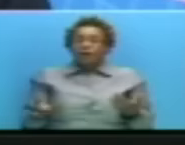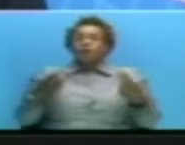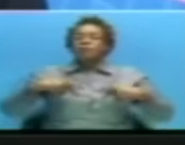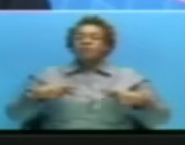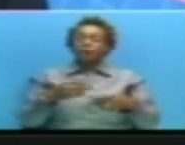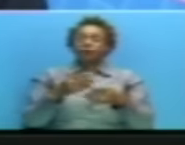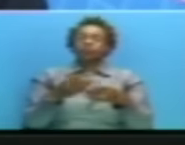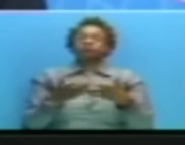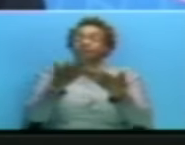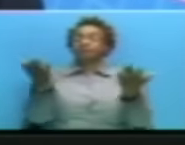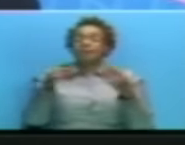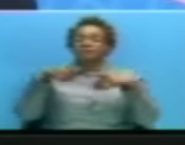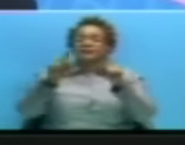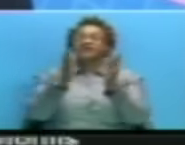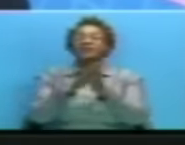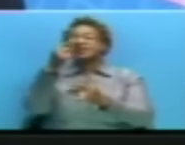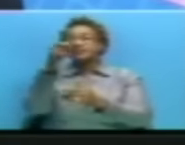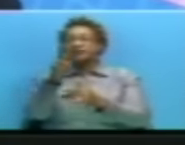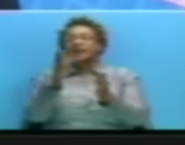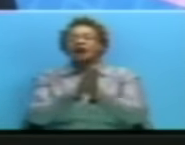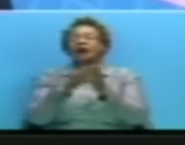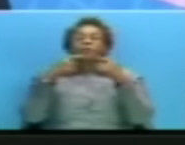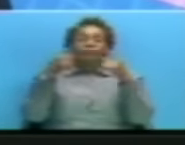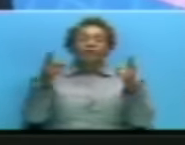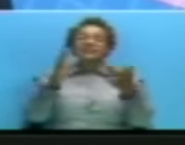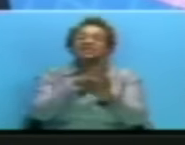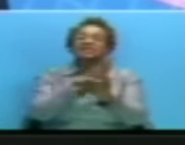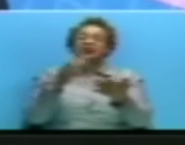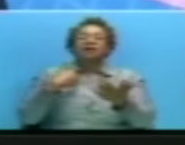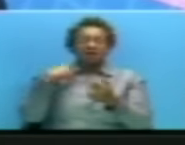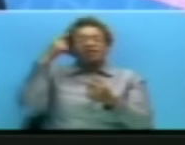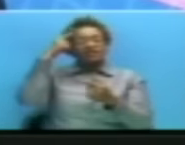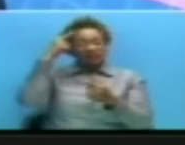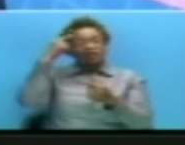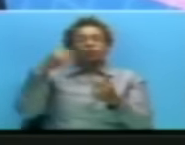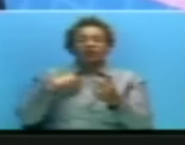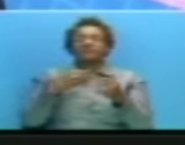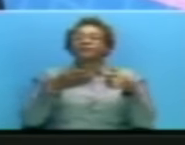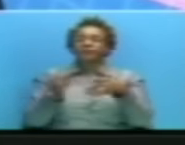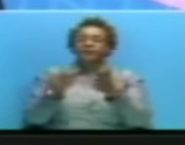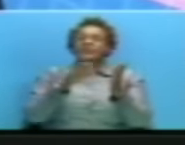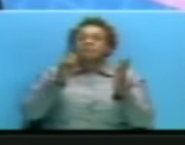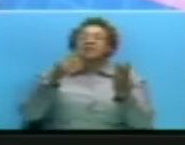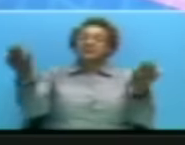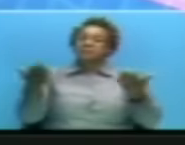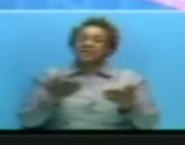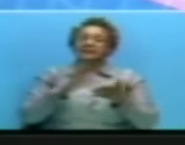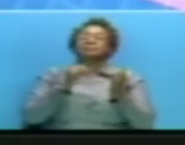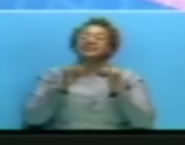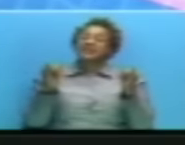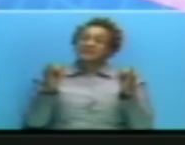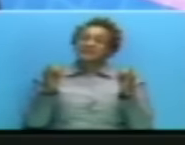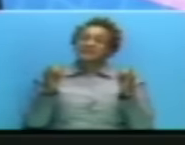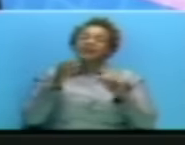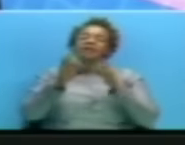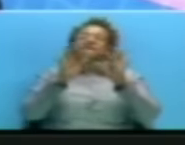TV, and also within the broadcast sector, I think there's a sense in which you need to bring some sanity. If